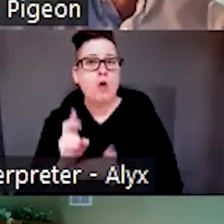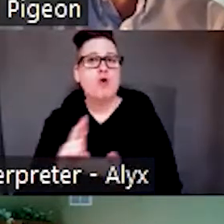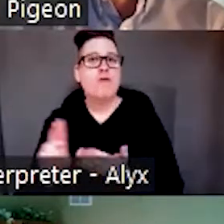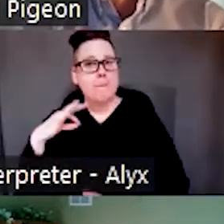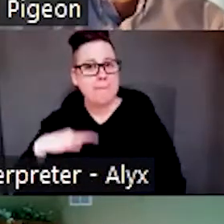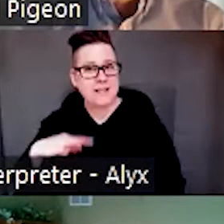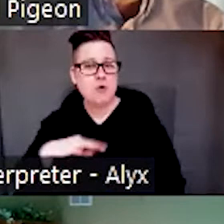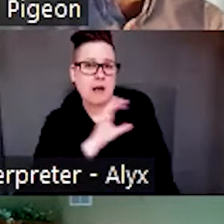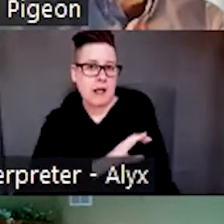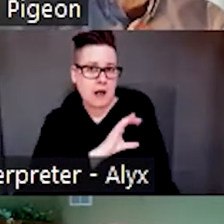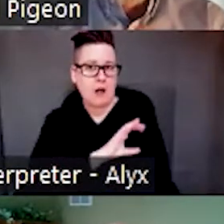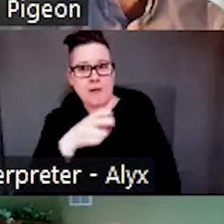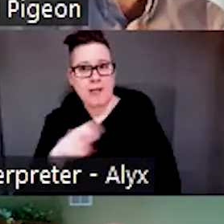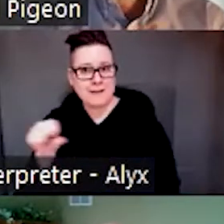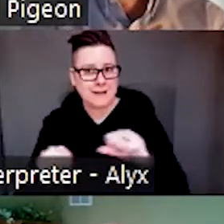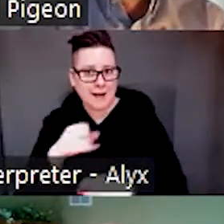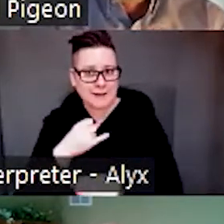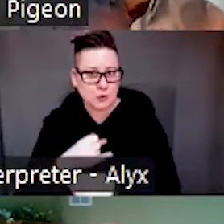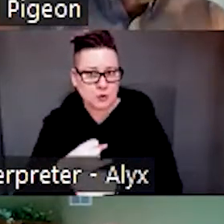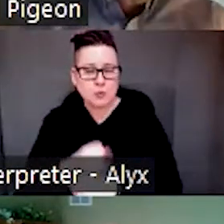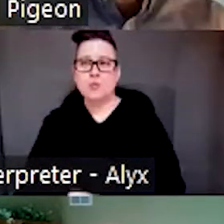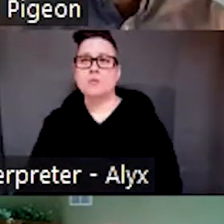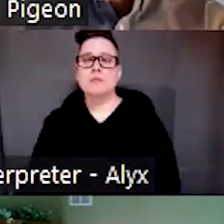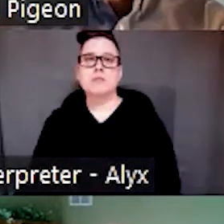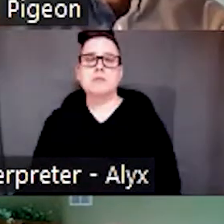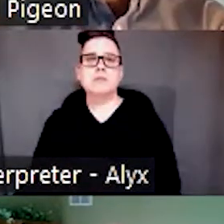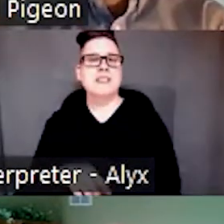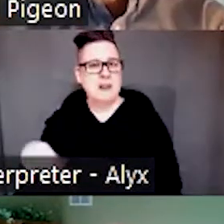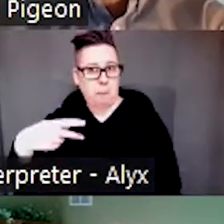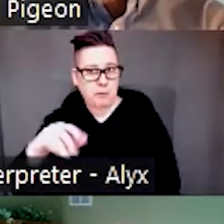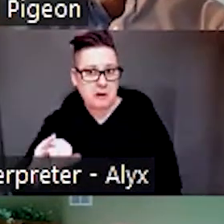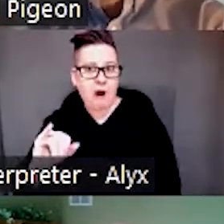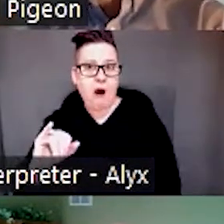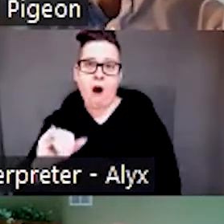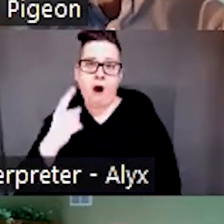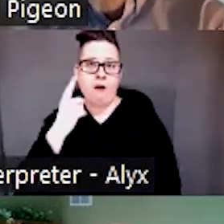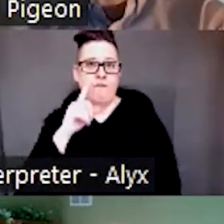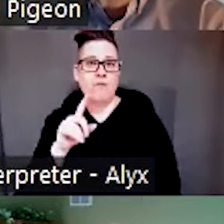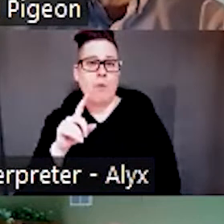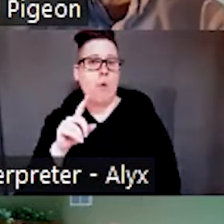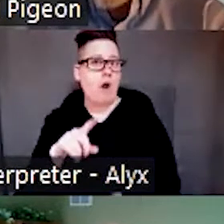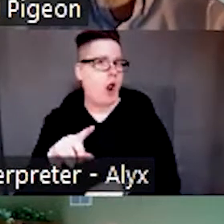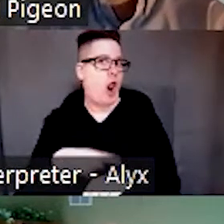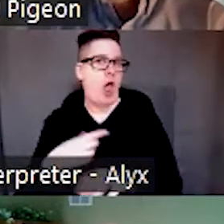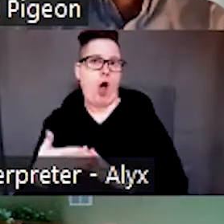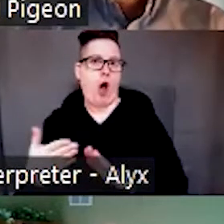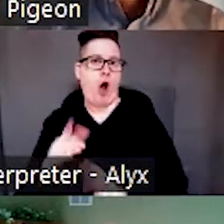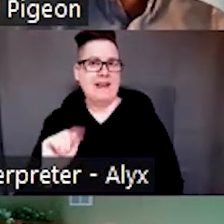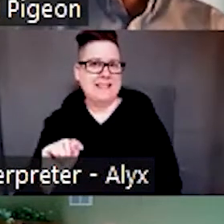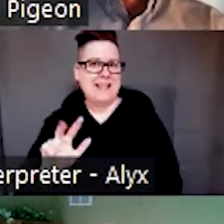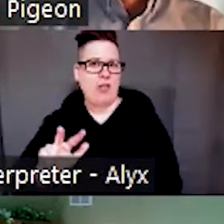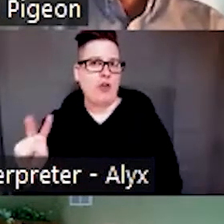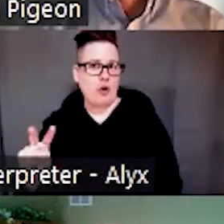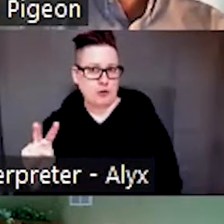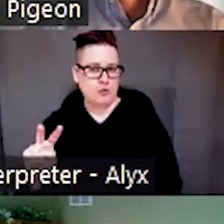Pittsburgh's Clinical and Translational Science Institute. He's the principal investigator of a long-running T32